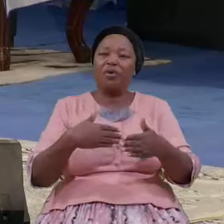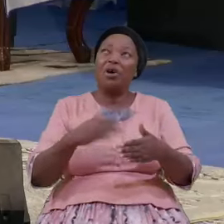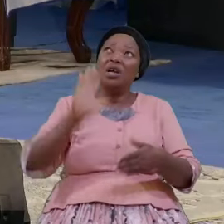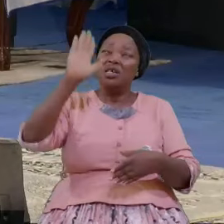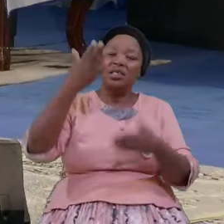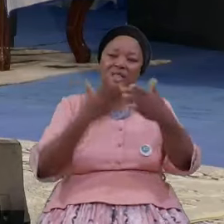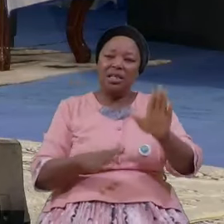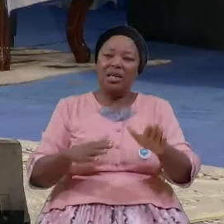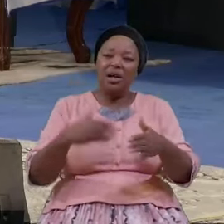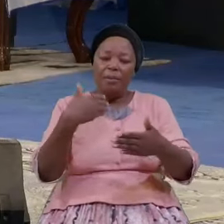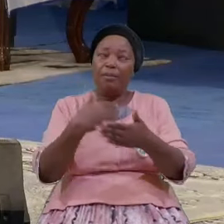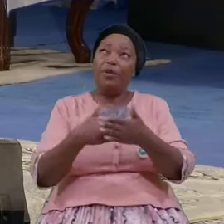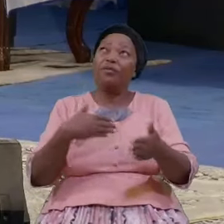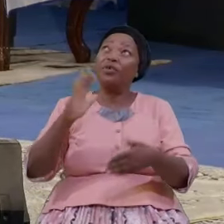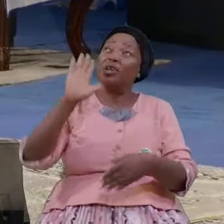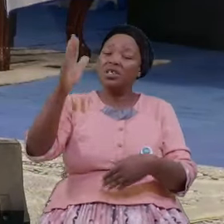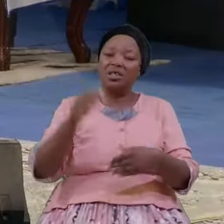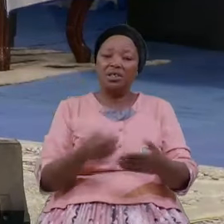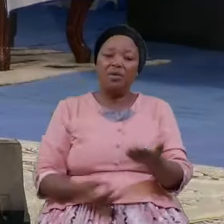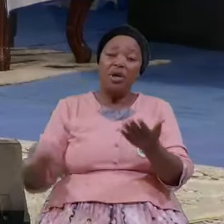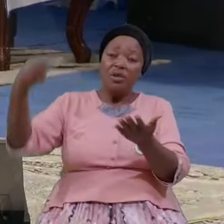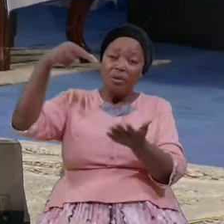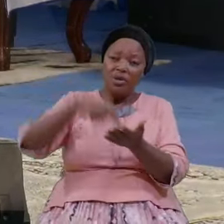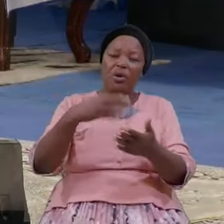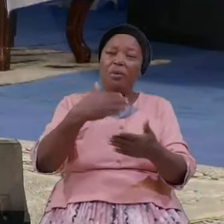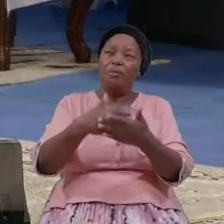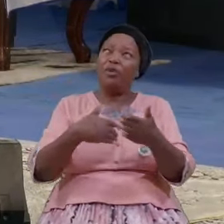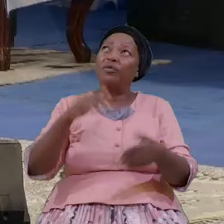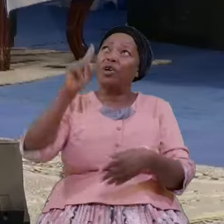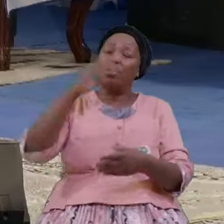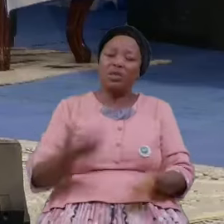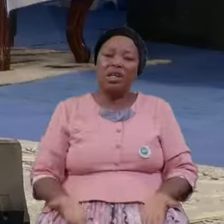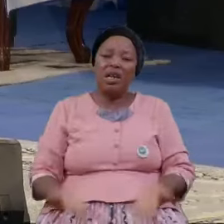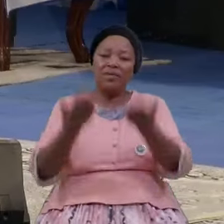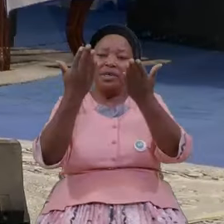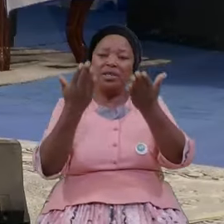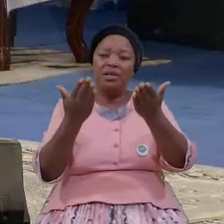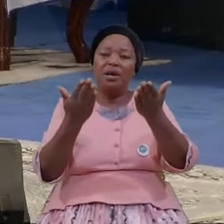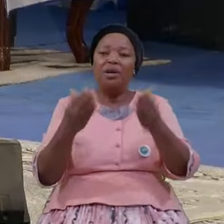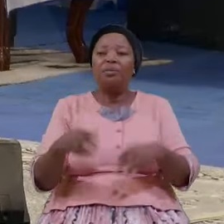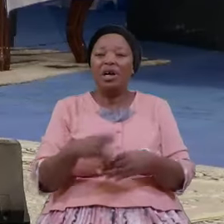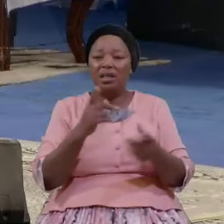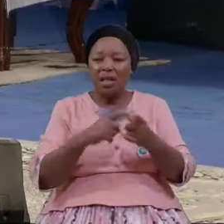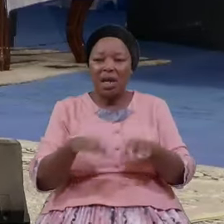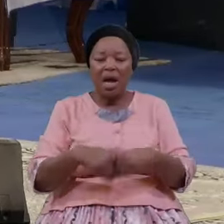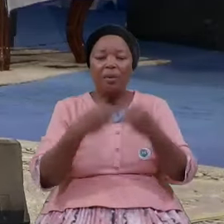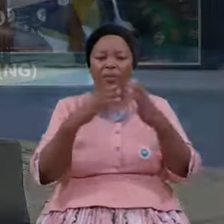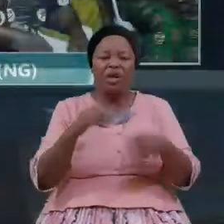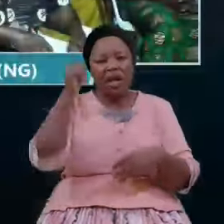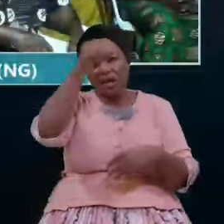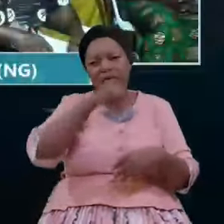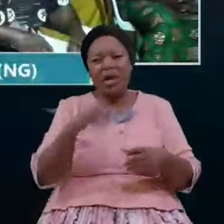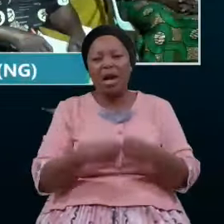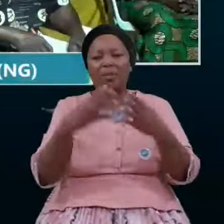his resurrection, before he was lifted up. How many Africans, how many Nigerians were there to